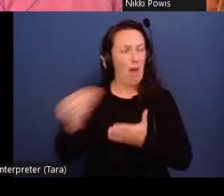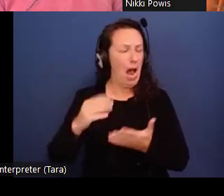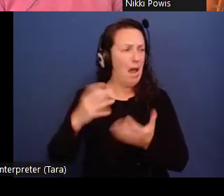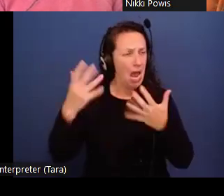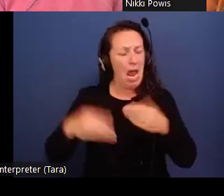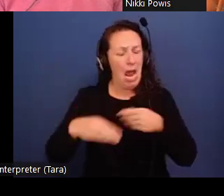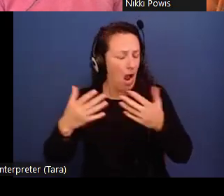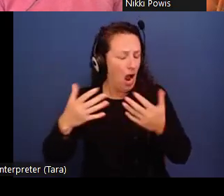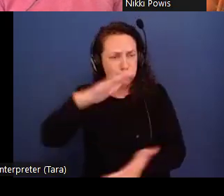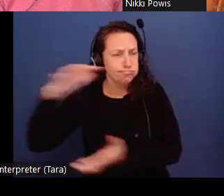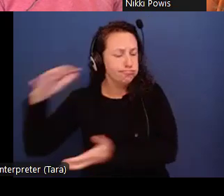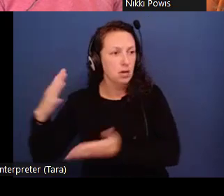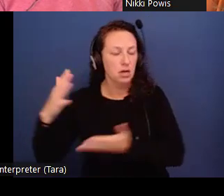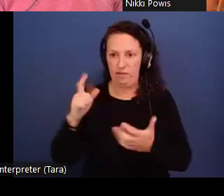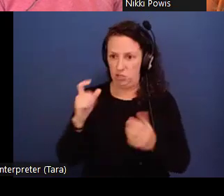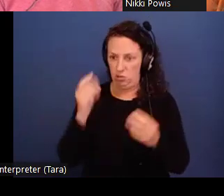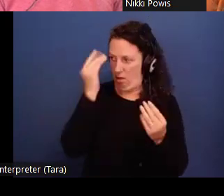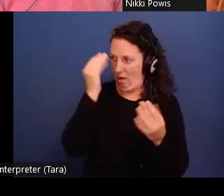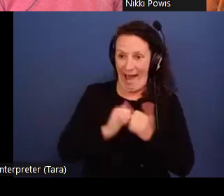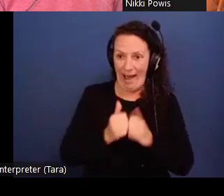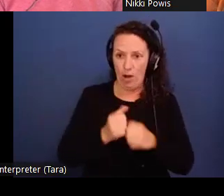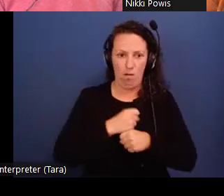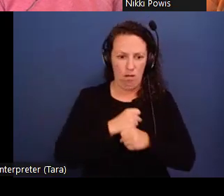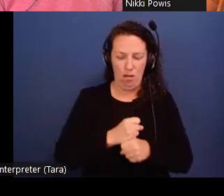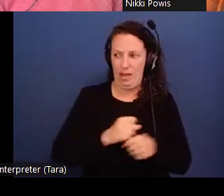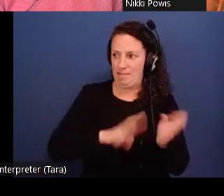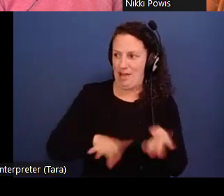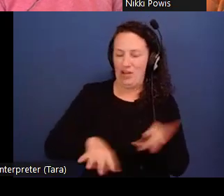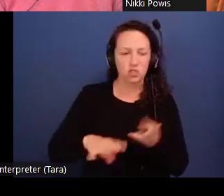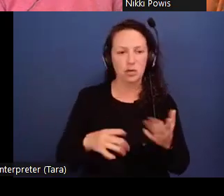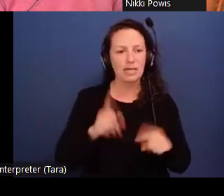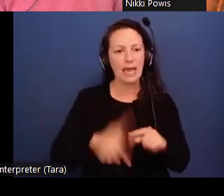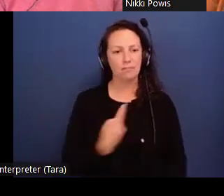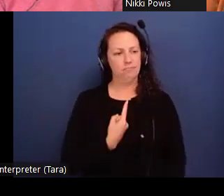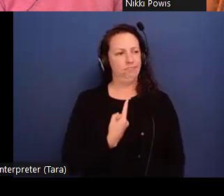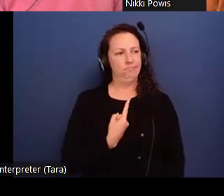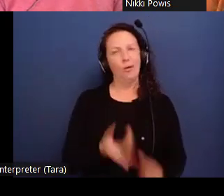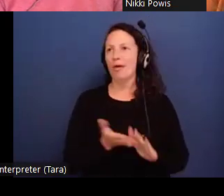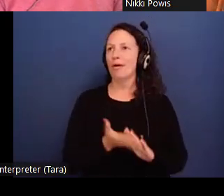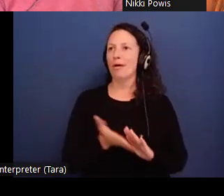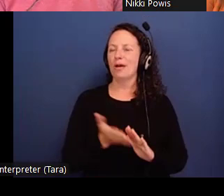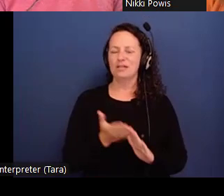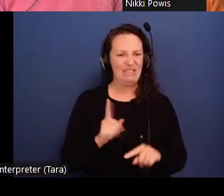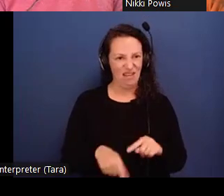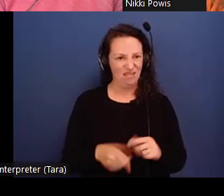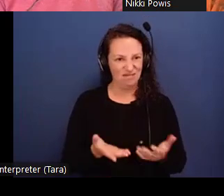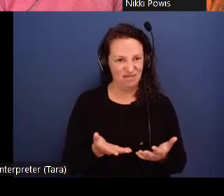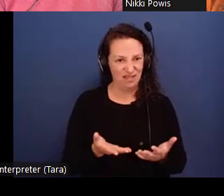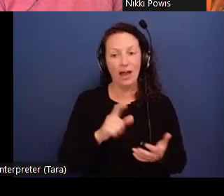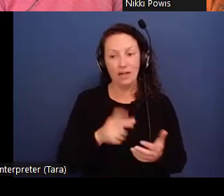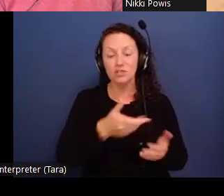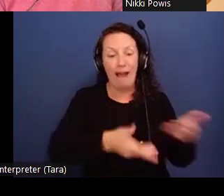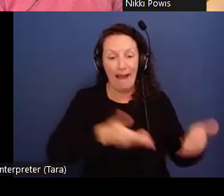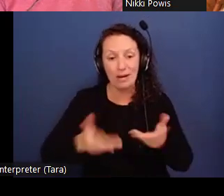the manufacturing aspect of it, and it's not, you can't do it yourself anymore. And hiring, that means you're going to have to take